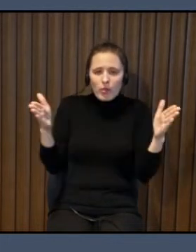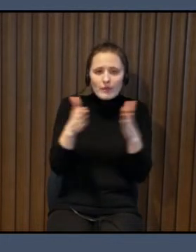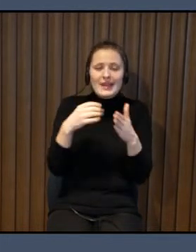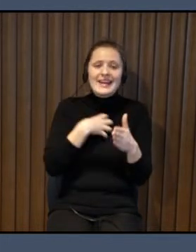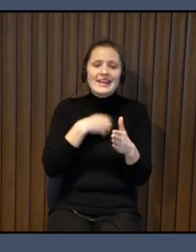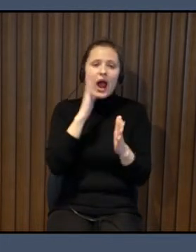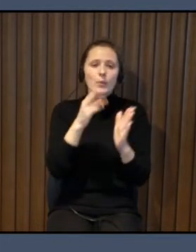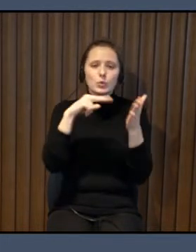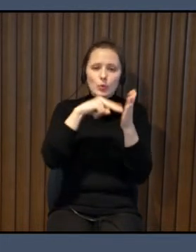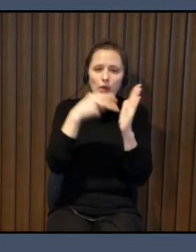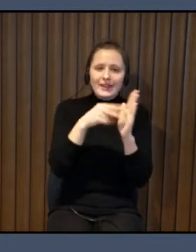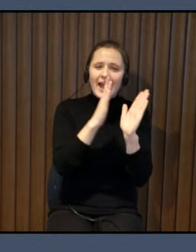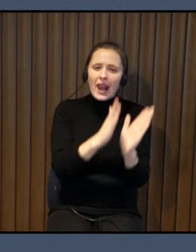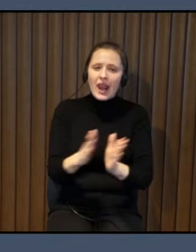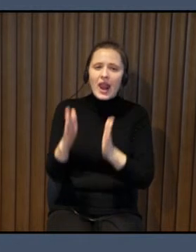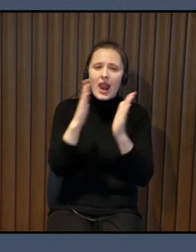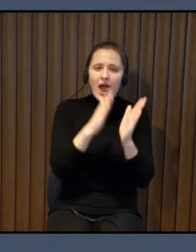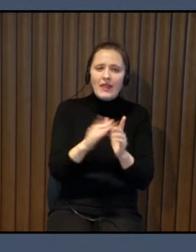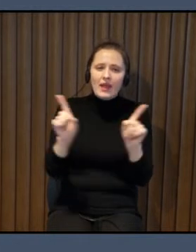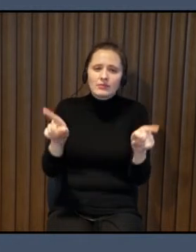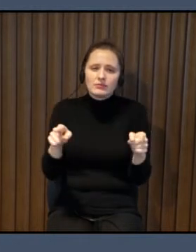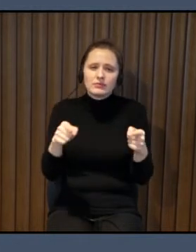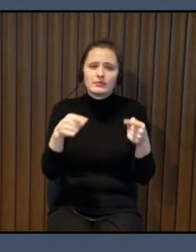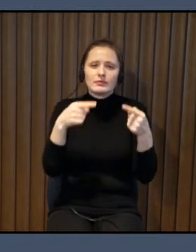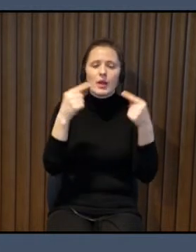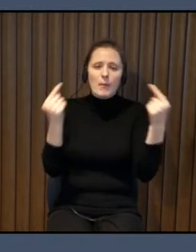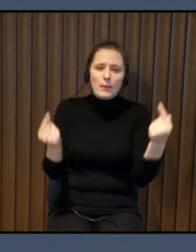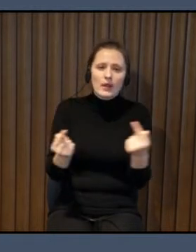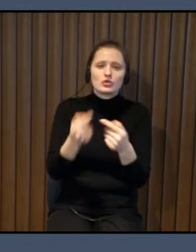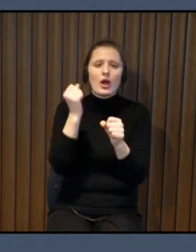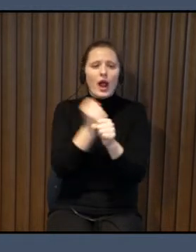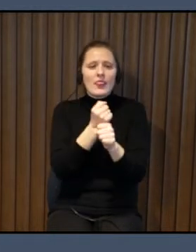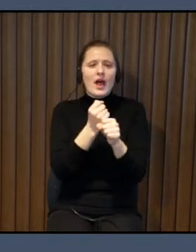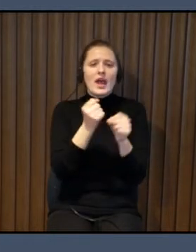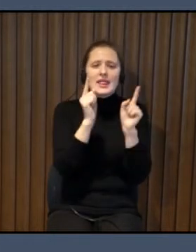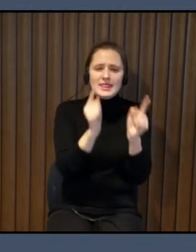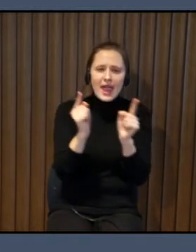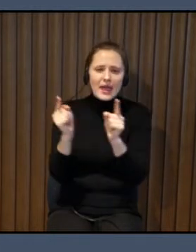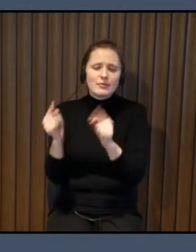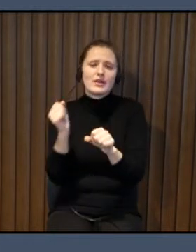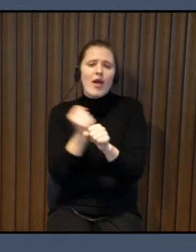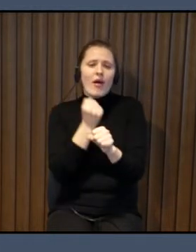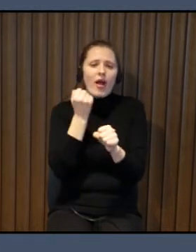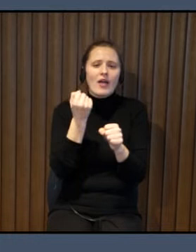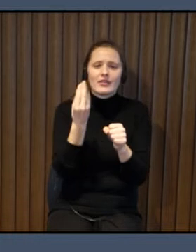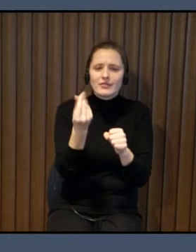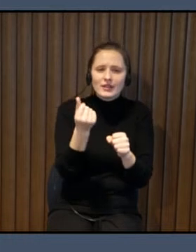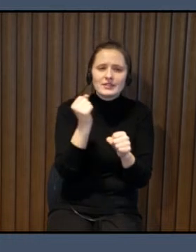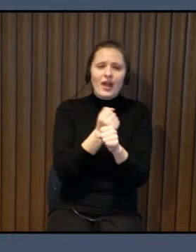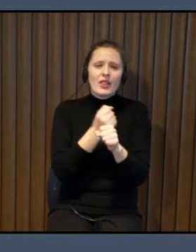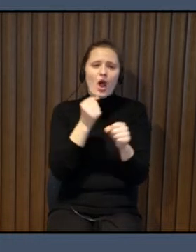ramp or a door, etc. Then there should be a plan how existing infrastructure